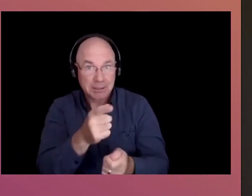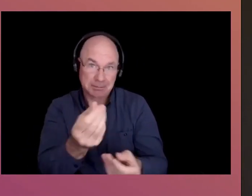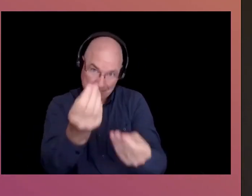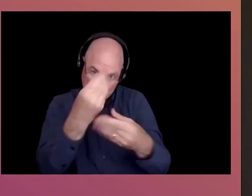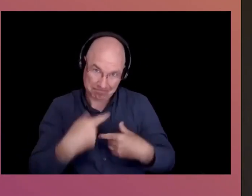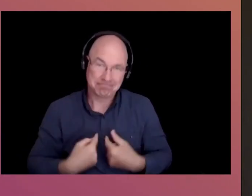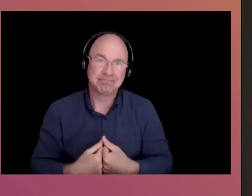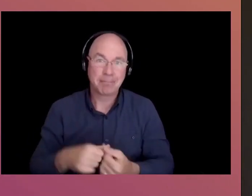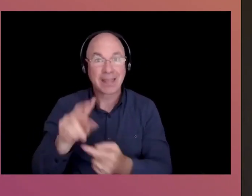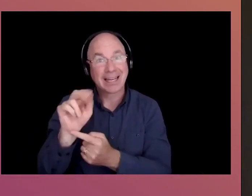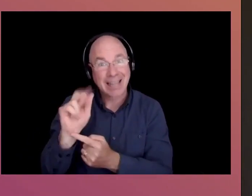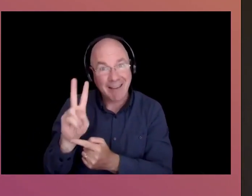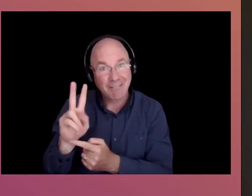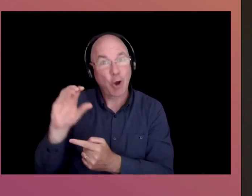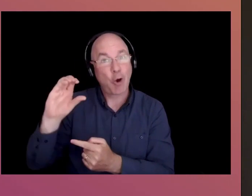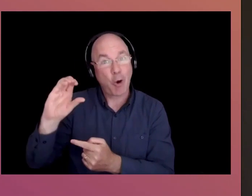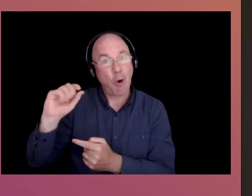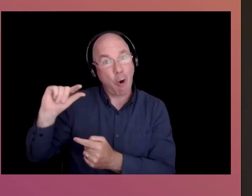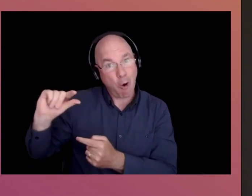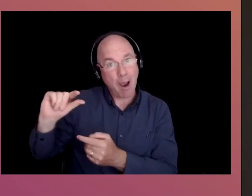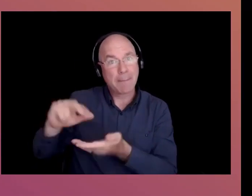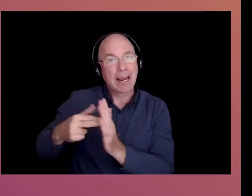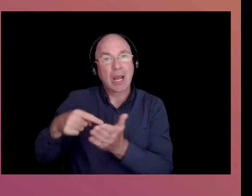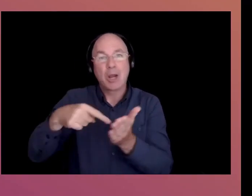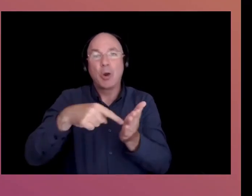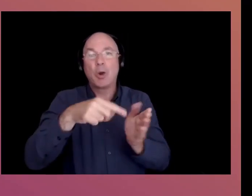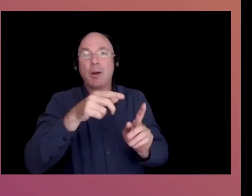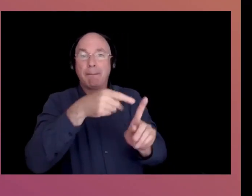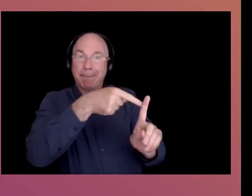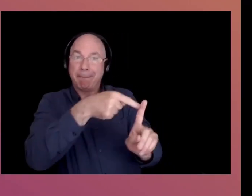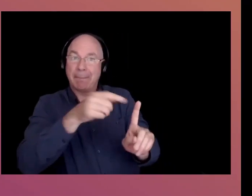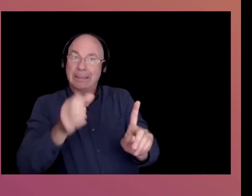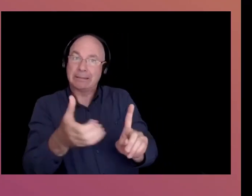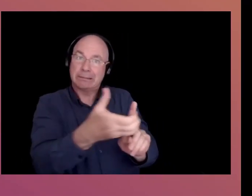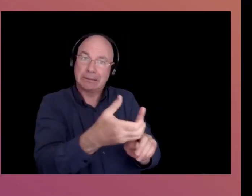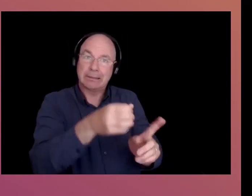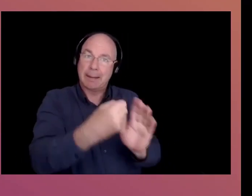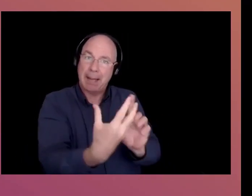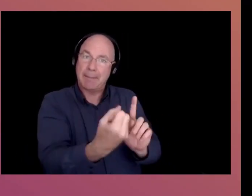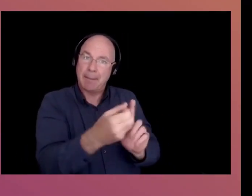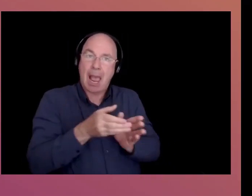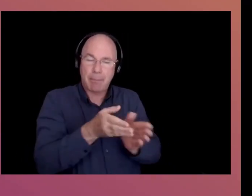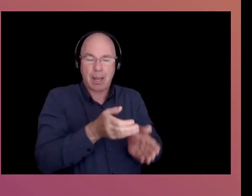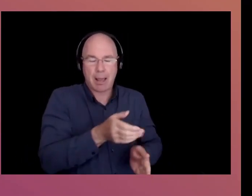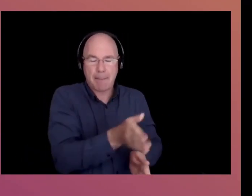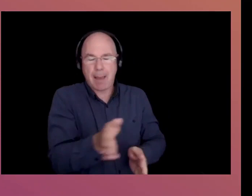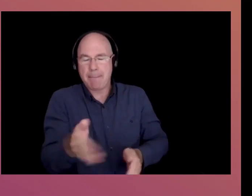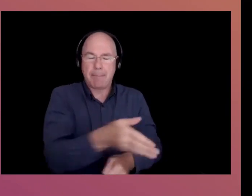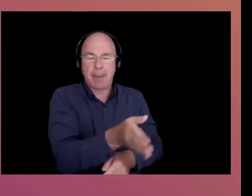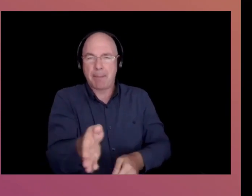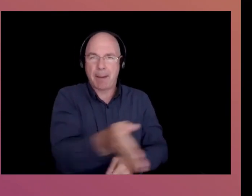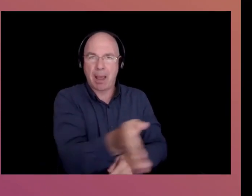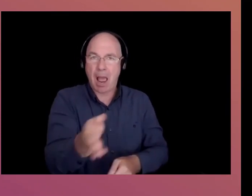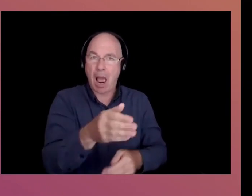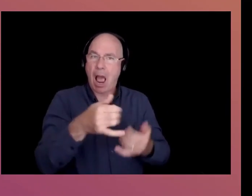Namco helps users reach a destination by-turn instructions. But blind users still need to pay